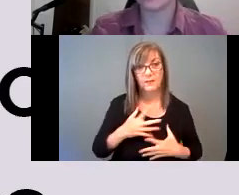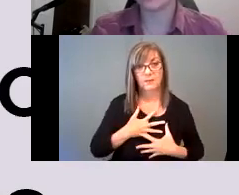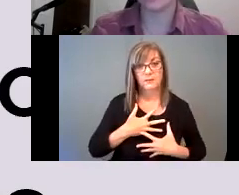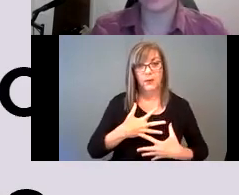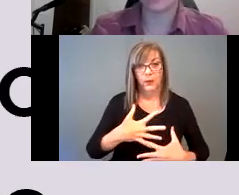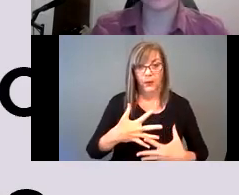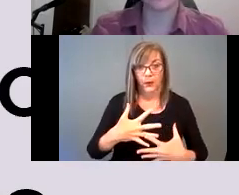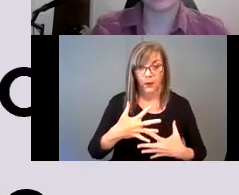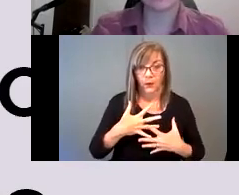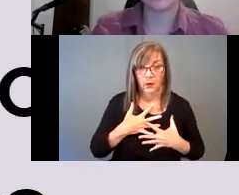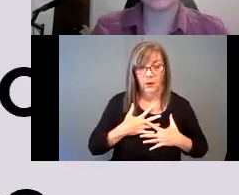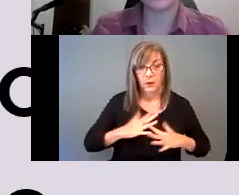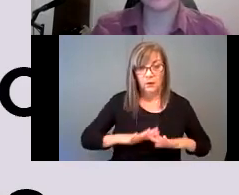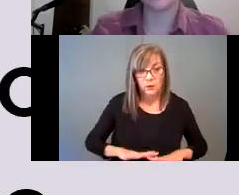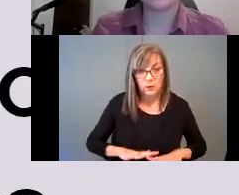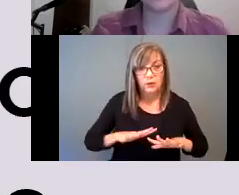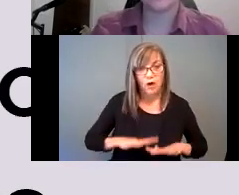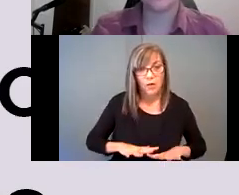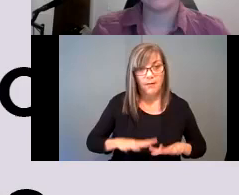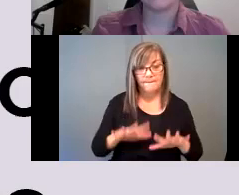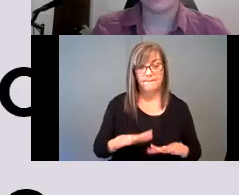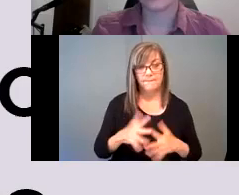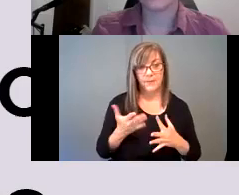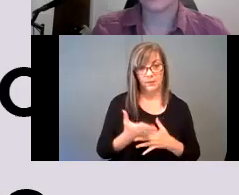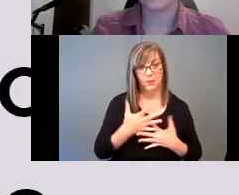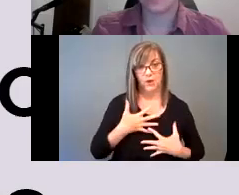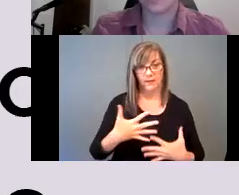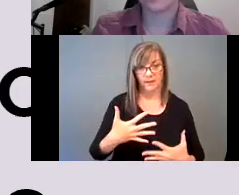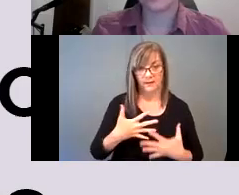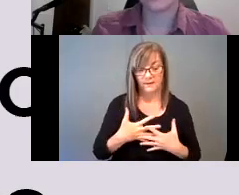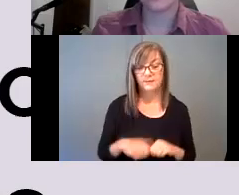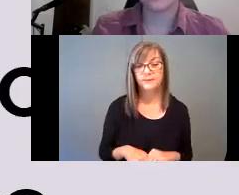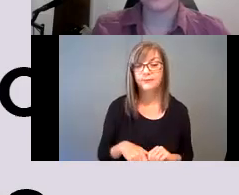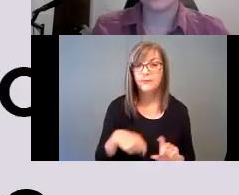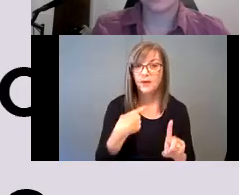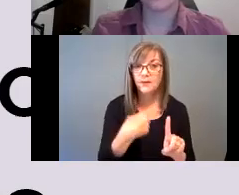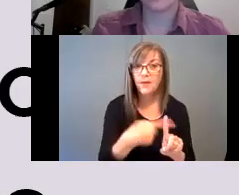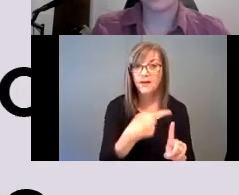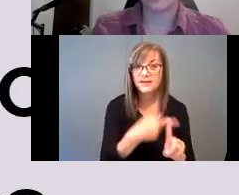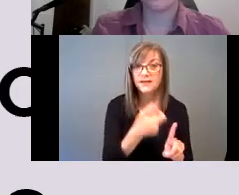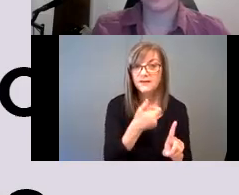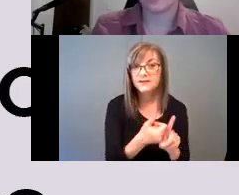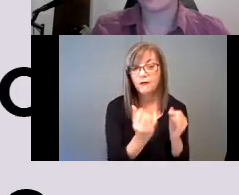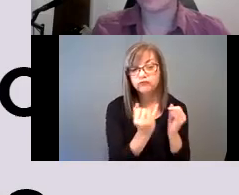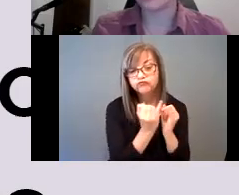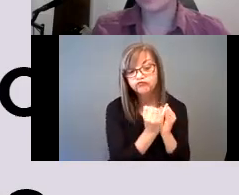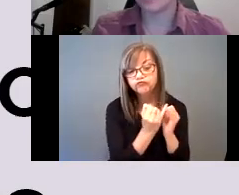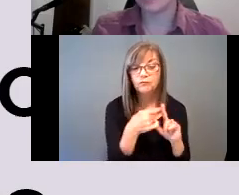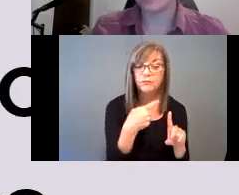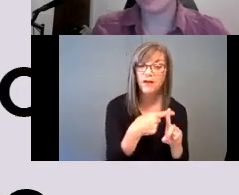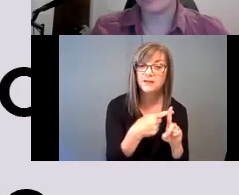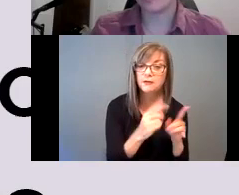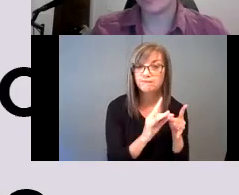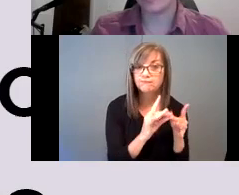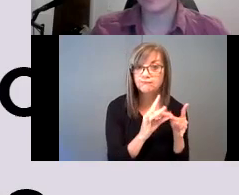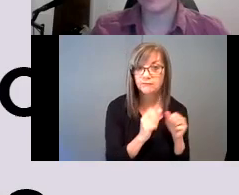earlier. That's the breathing exercise that you could do. Positive self-talk. At the feet, we put feeling grounded,